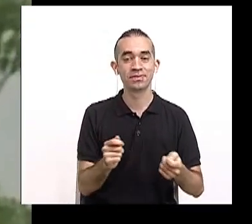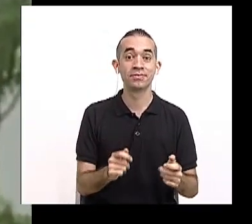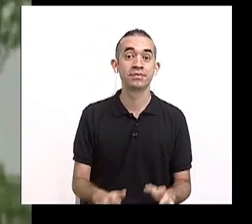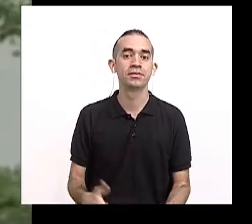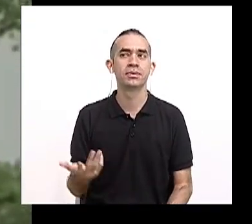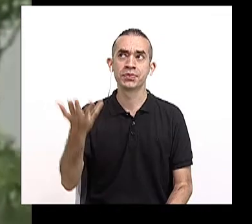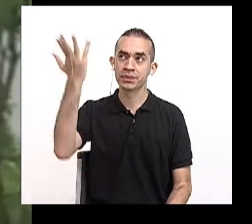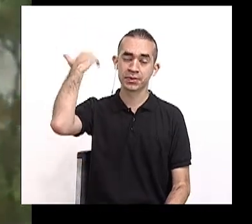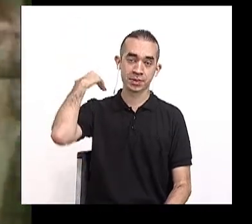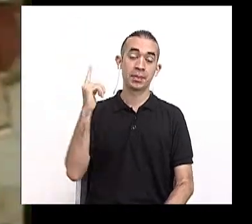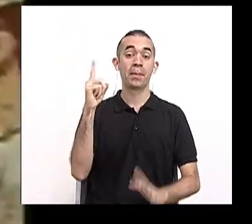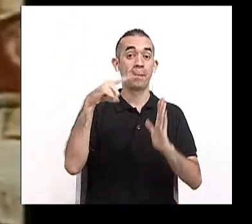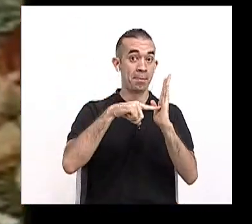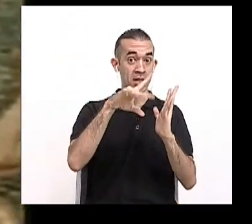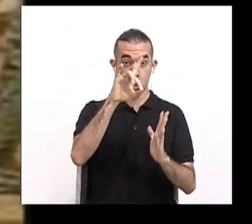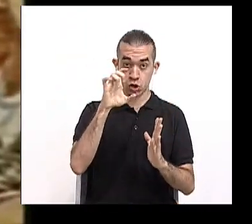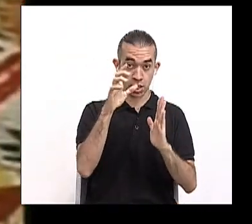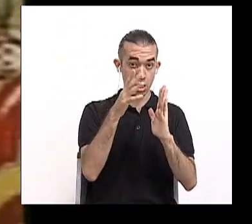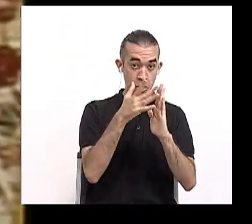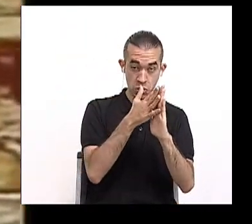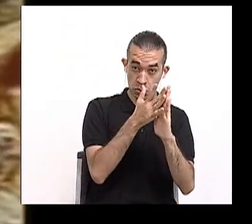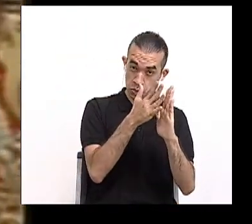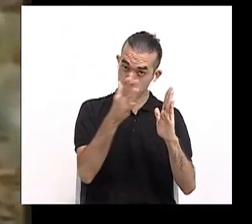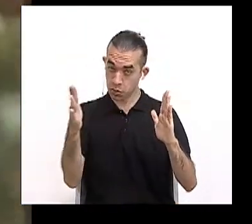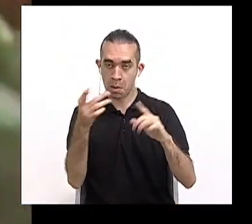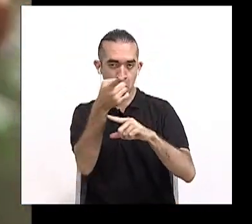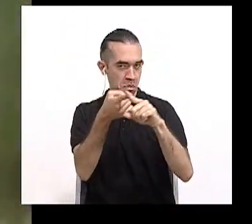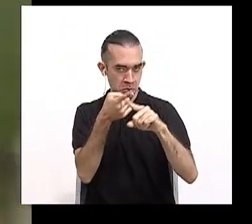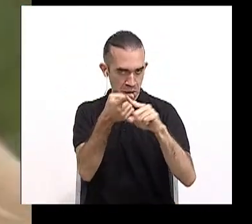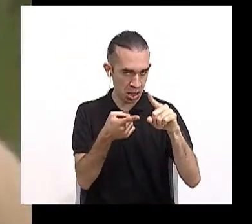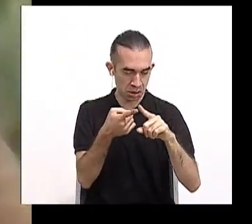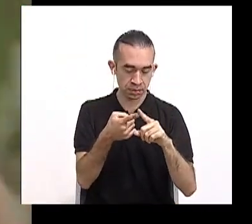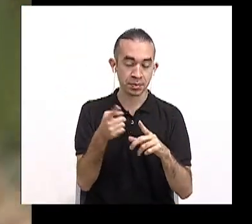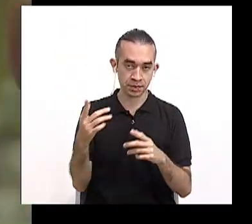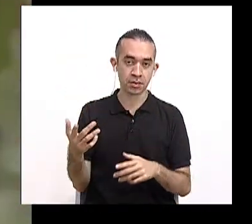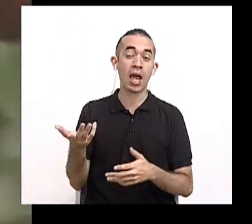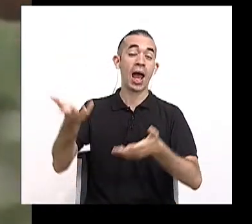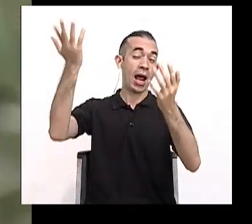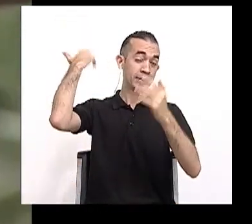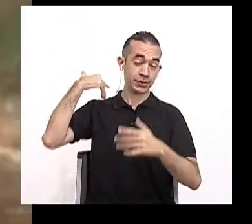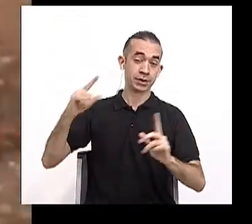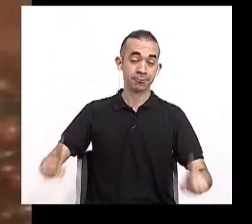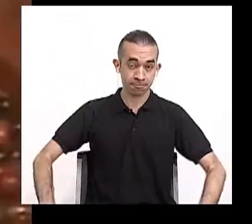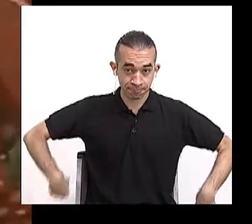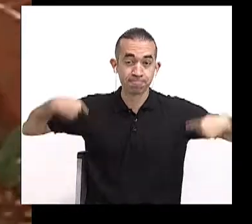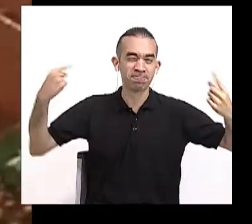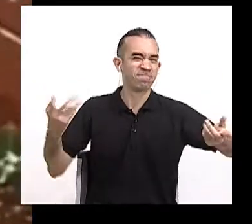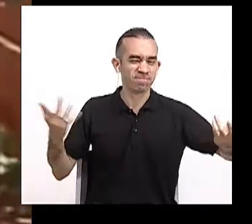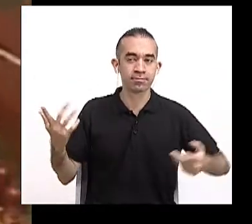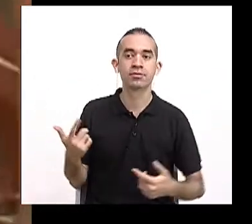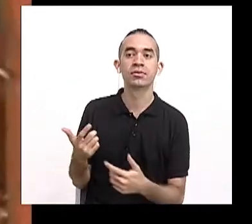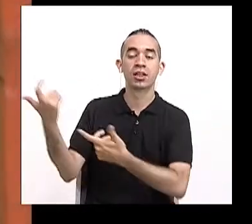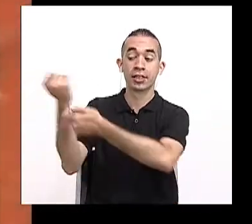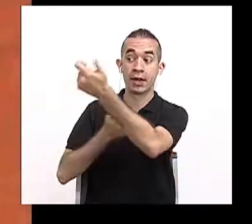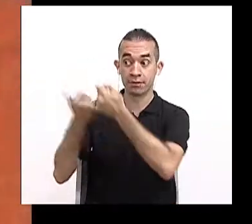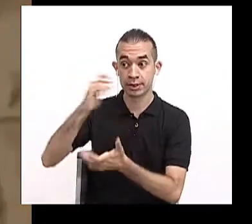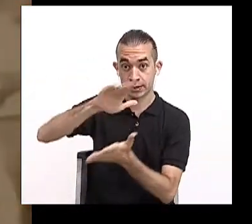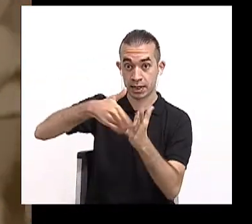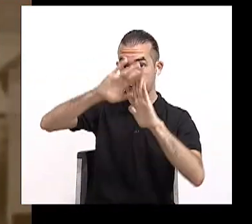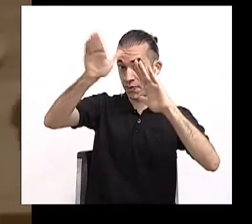Dating from the mid-19th century, ox carts were used to transport coffee beans from Costa Rica's Central